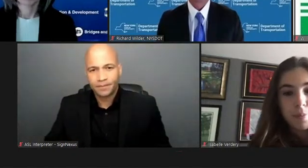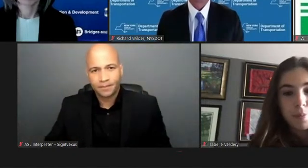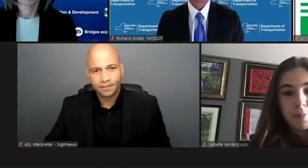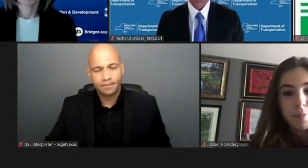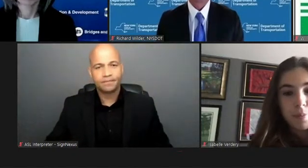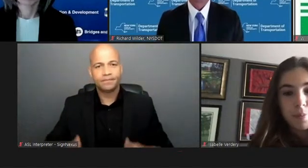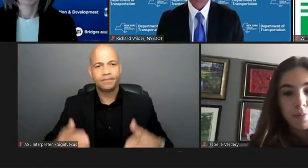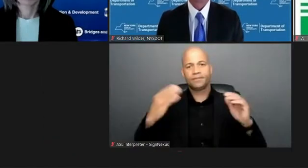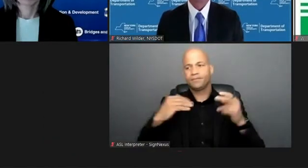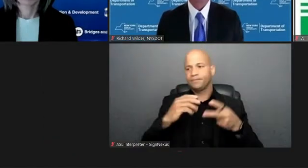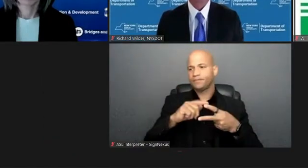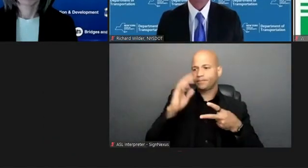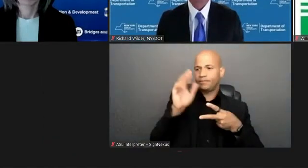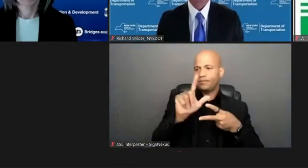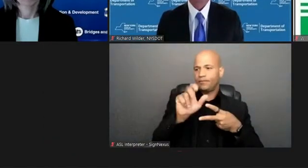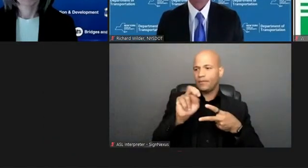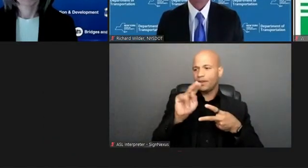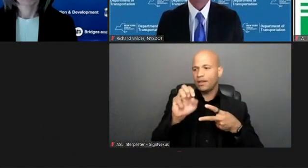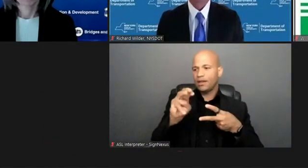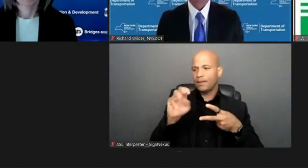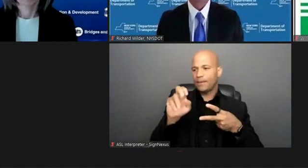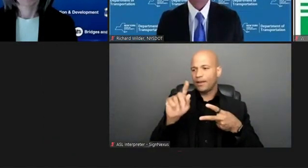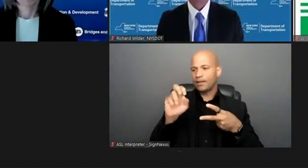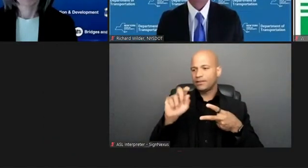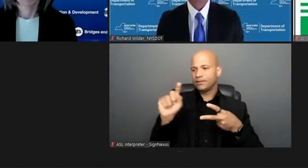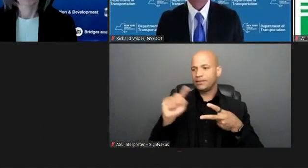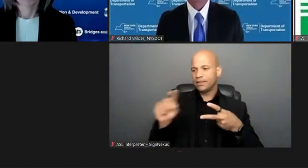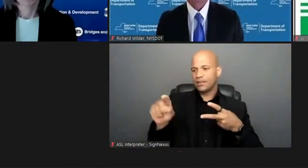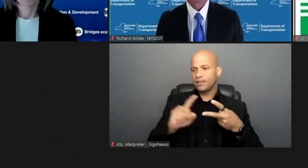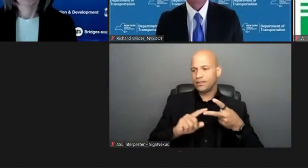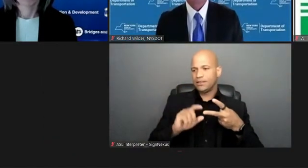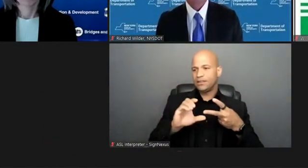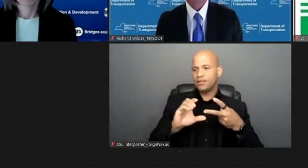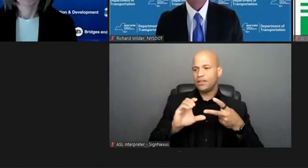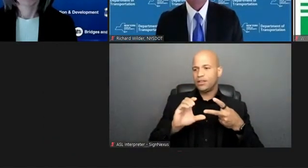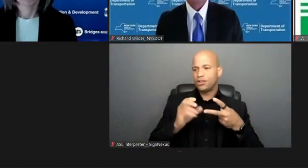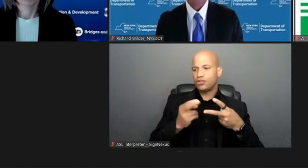speaker is Lena Melendez followed by Christian aru